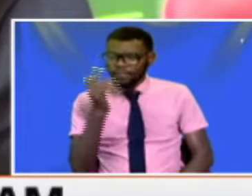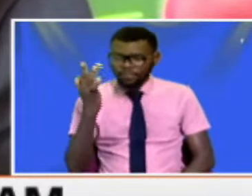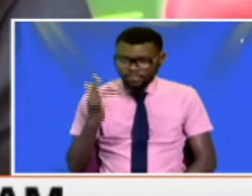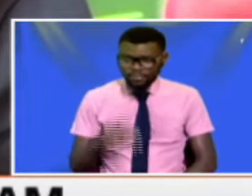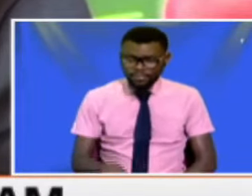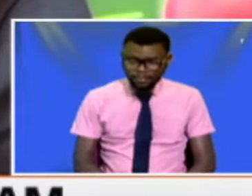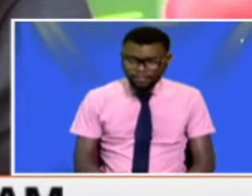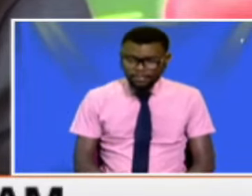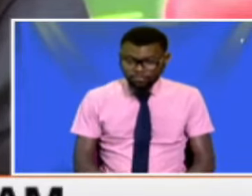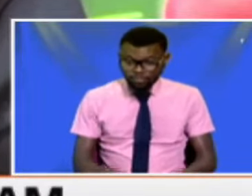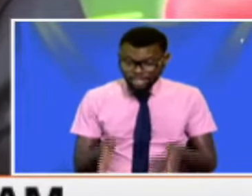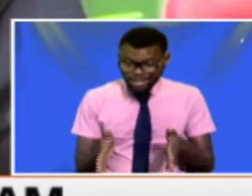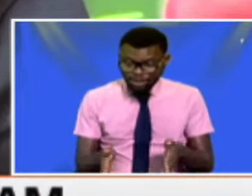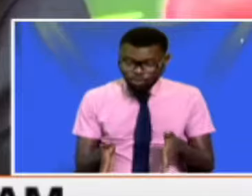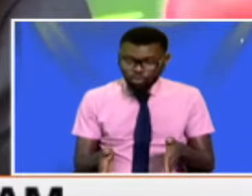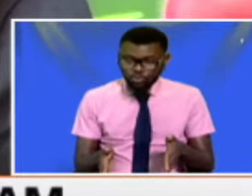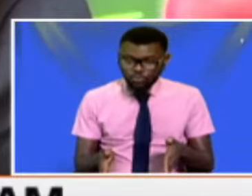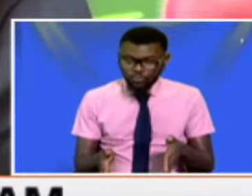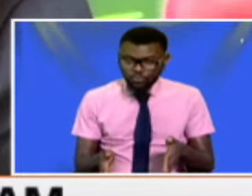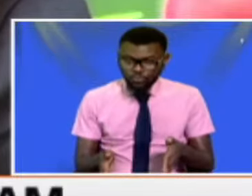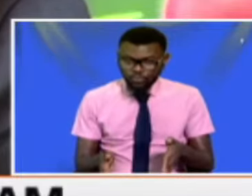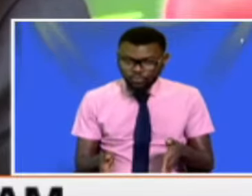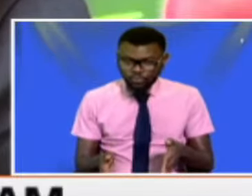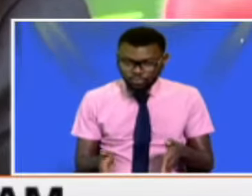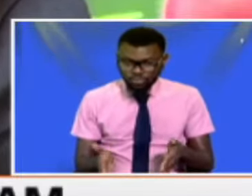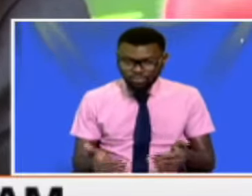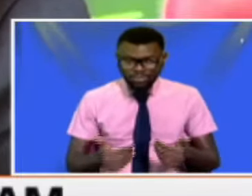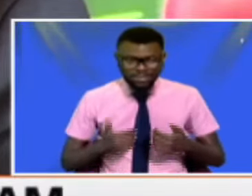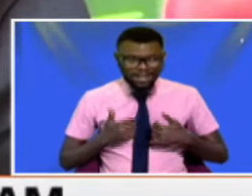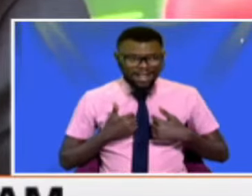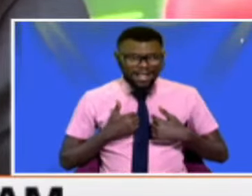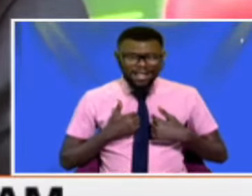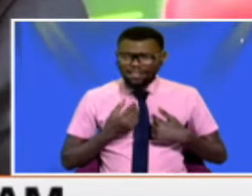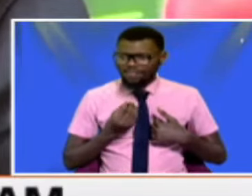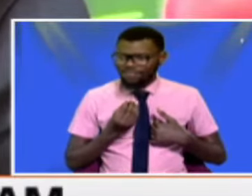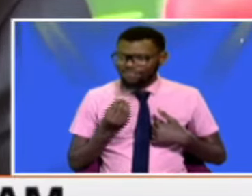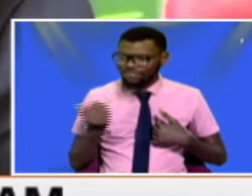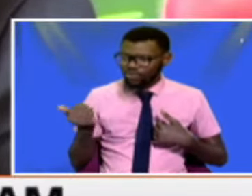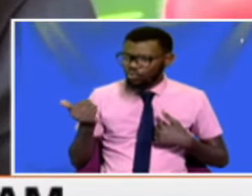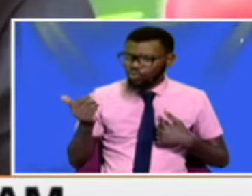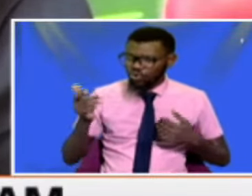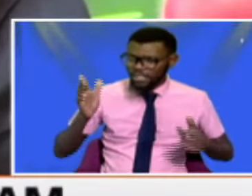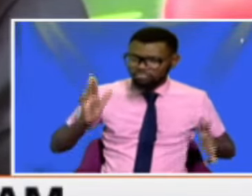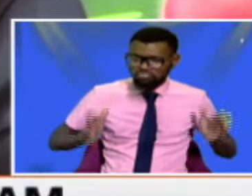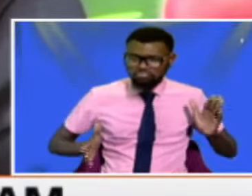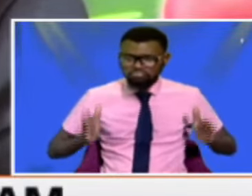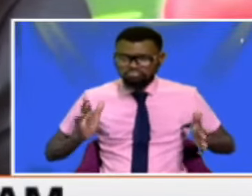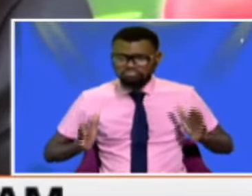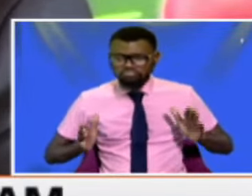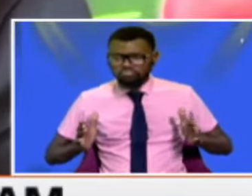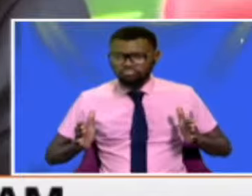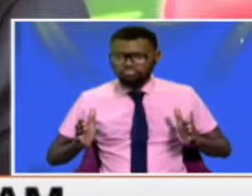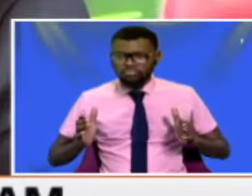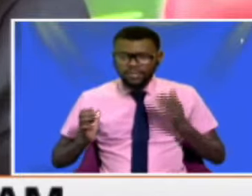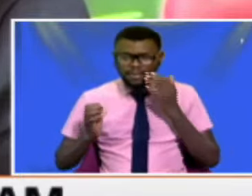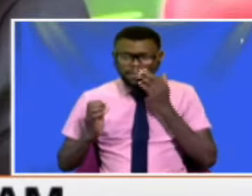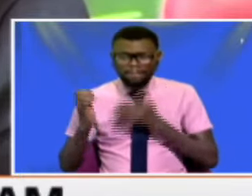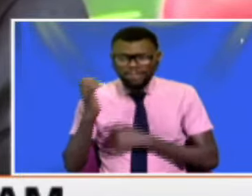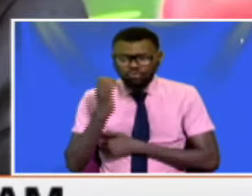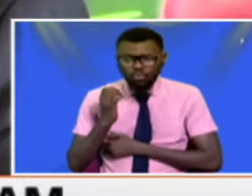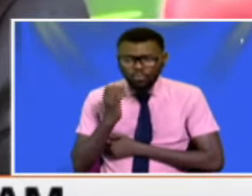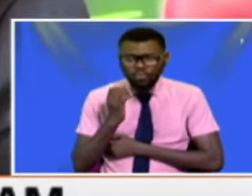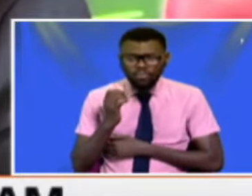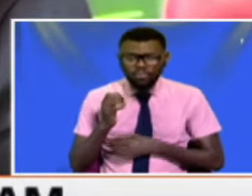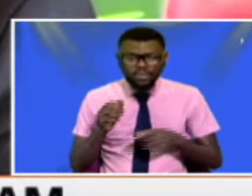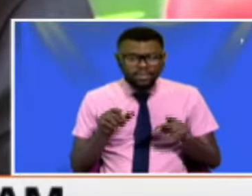is currently limited. They have very few races in Europe and also in the US. We have only one in the